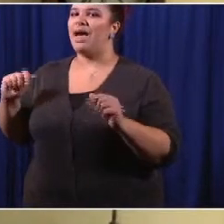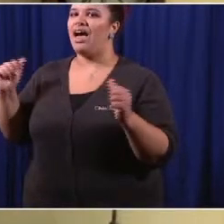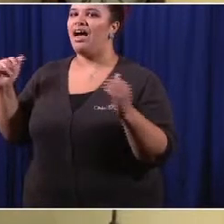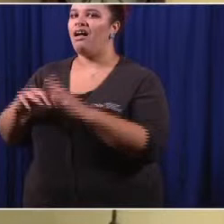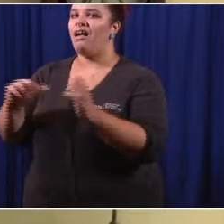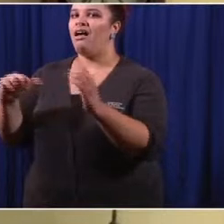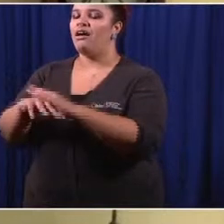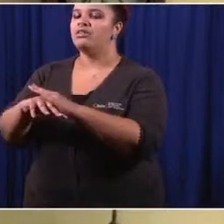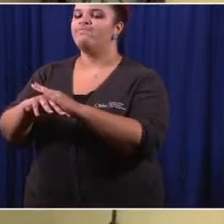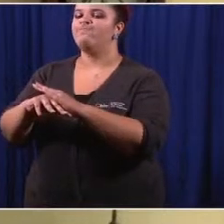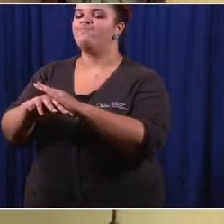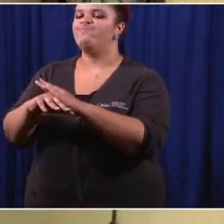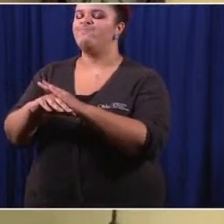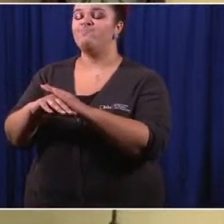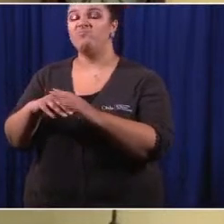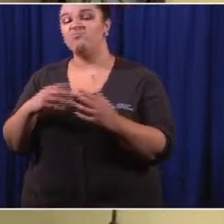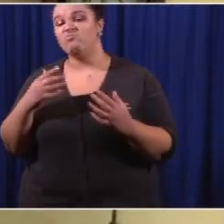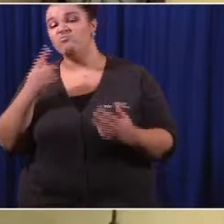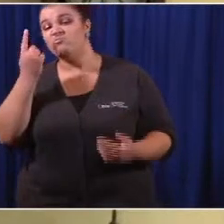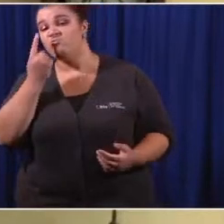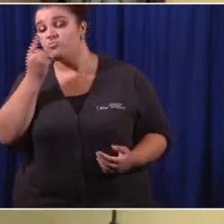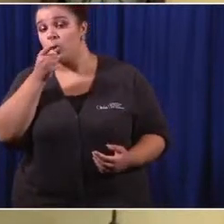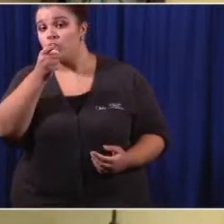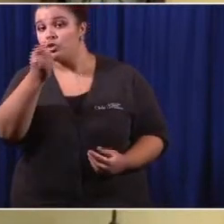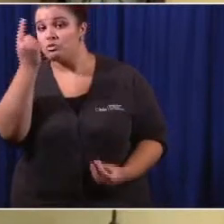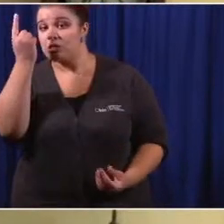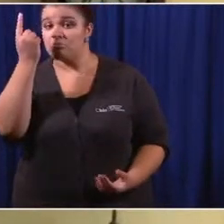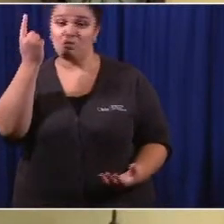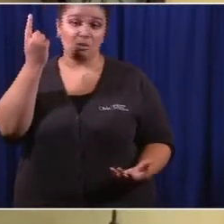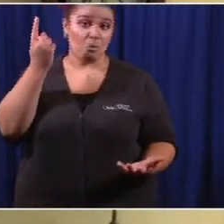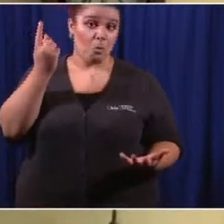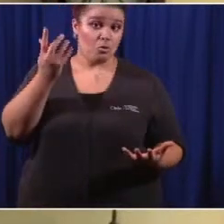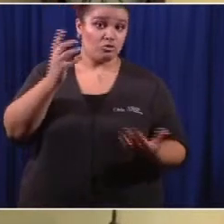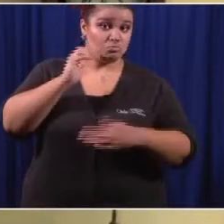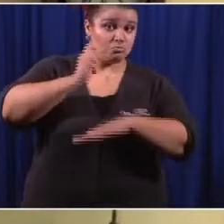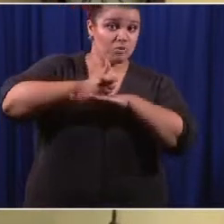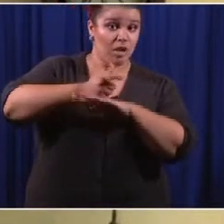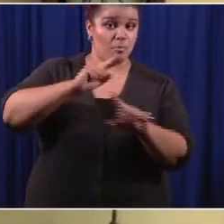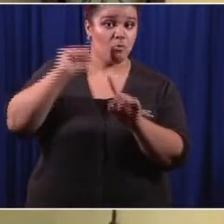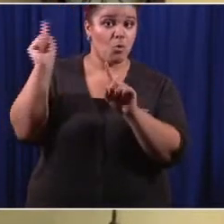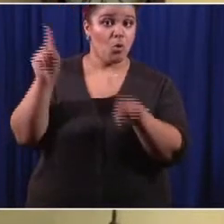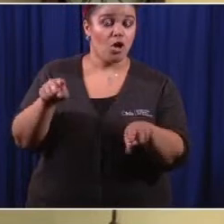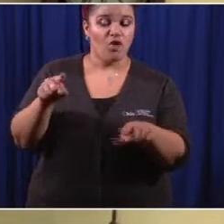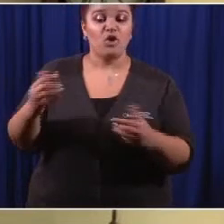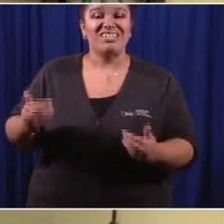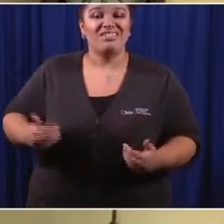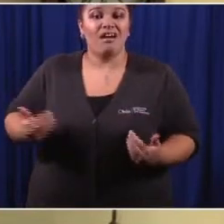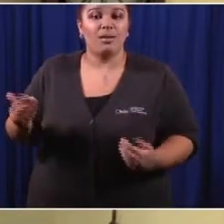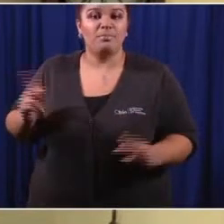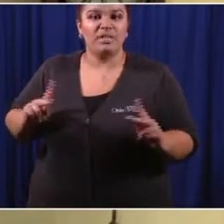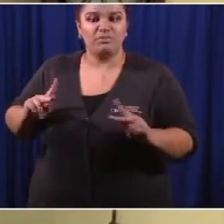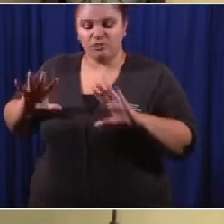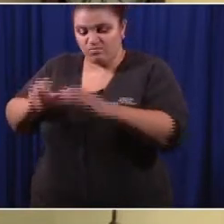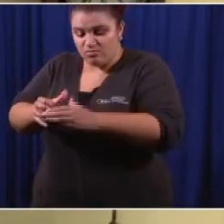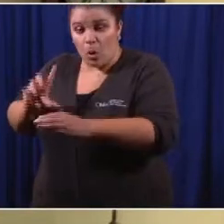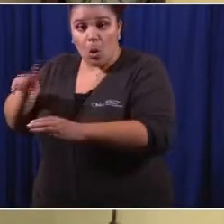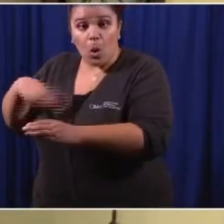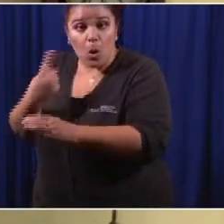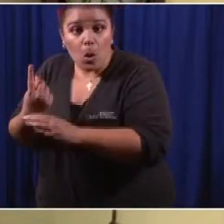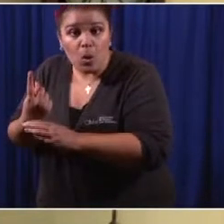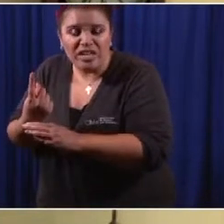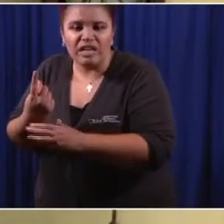for everyone, restrictions for every restaurant? Do we have a realization that young people are driving this and they're just not getting as